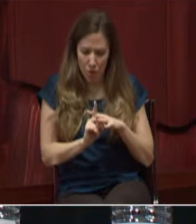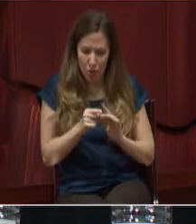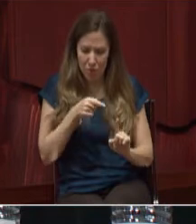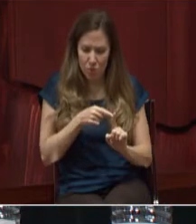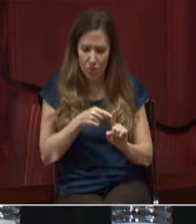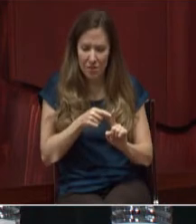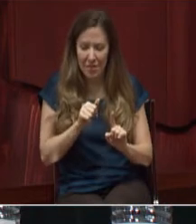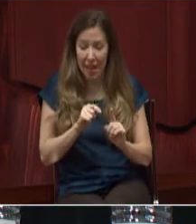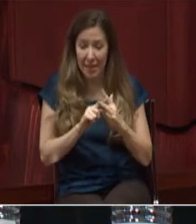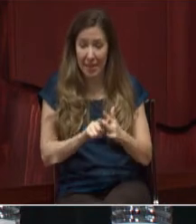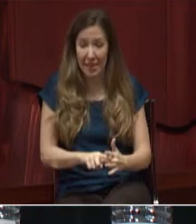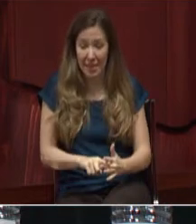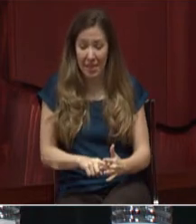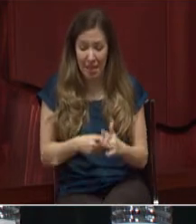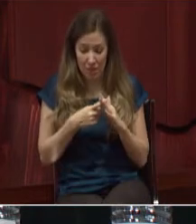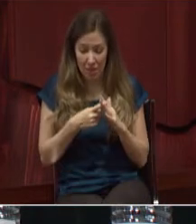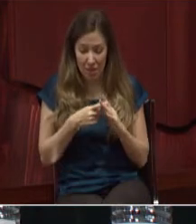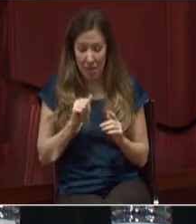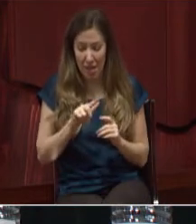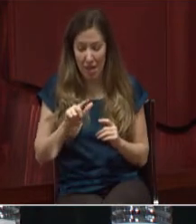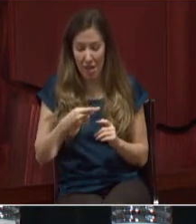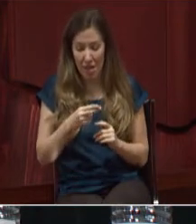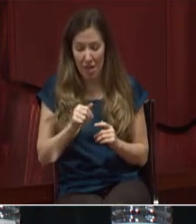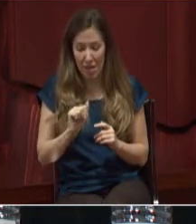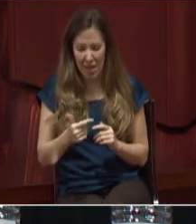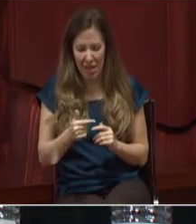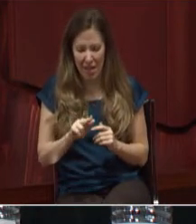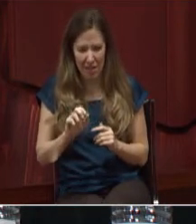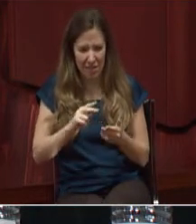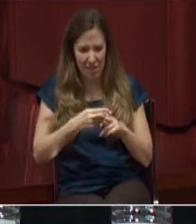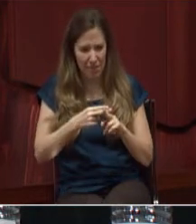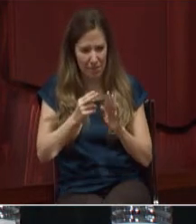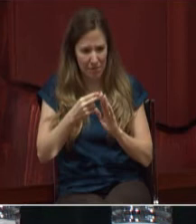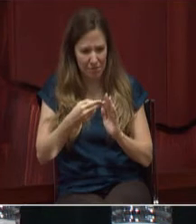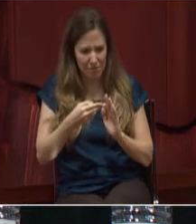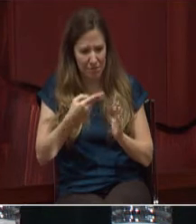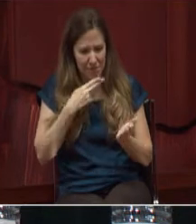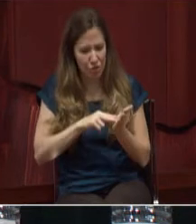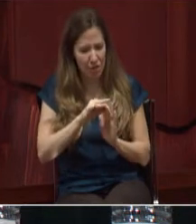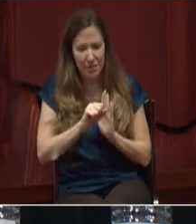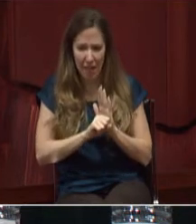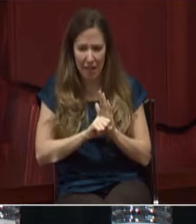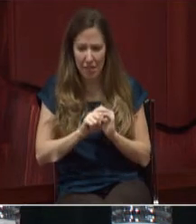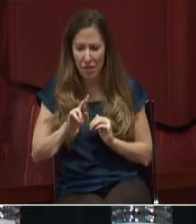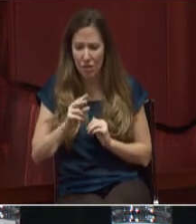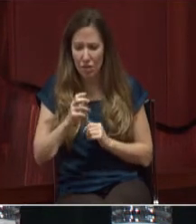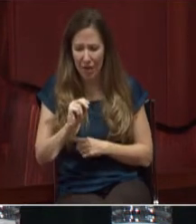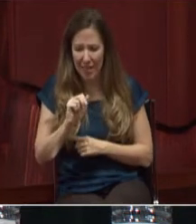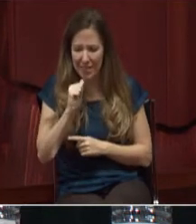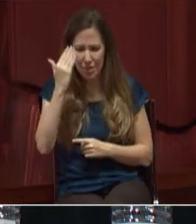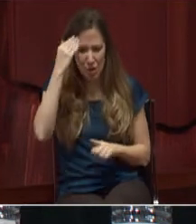the very outset, Al Haig being named Secretary of State Reagan didn't really know Al very